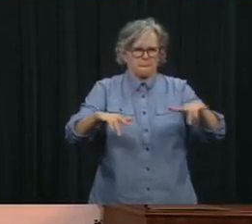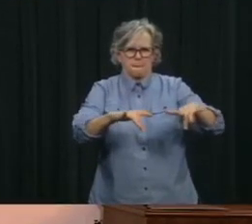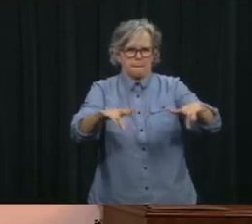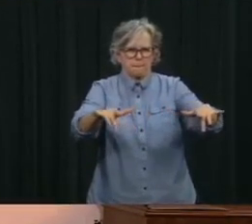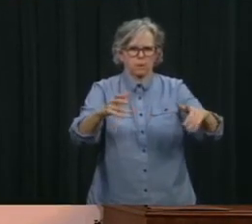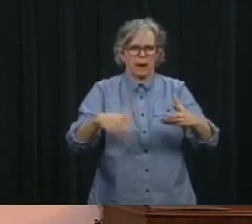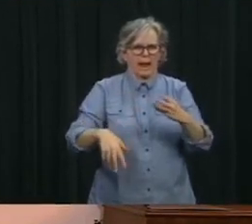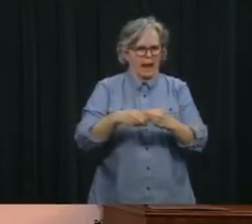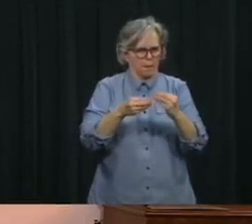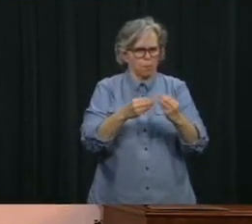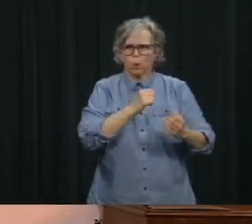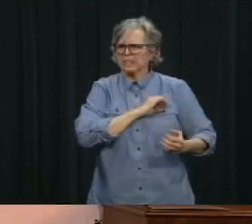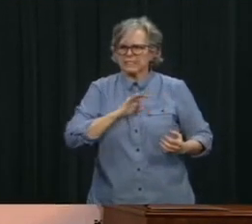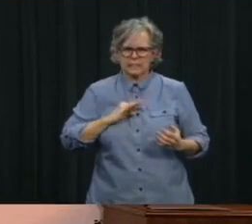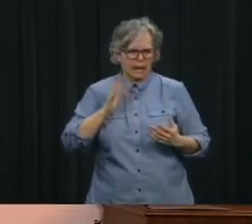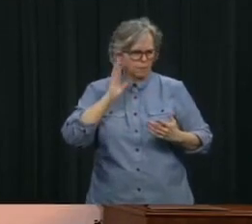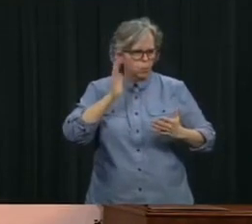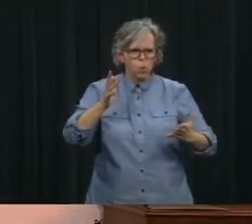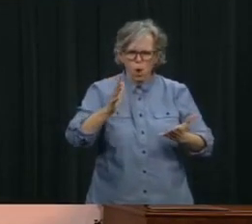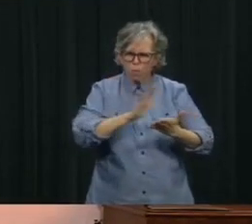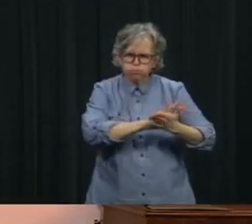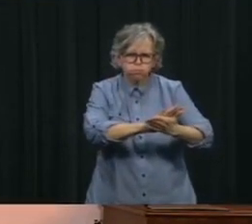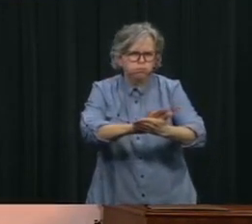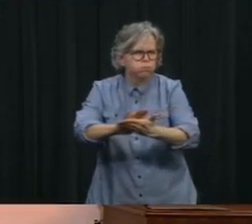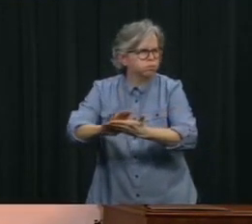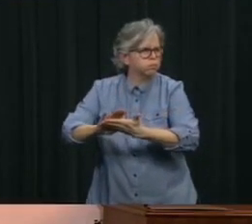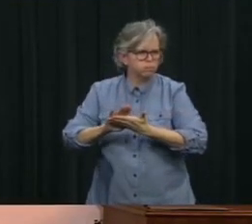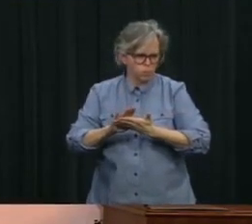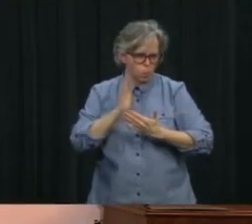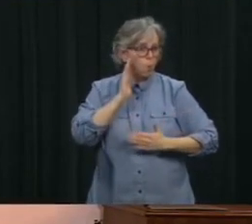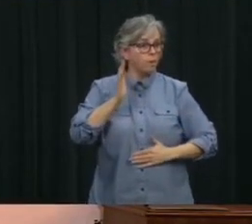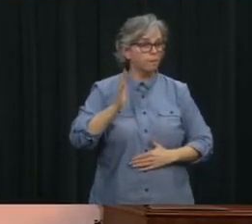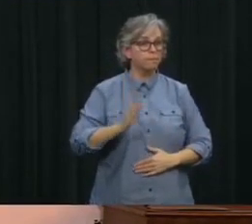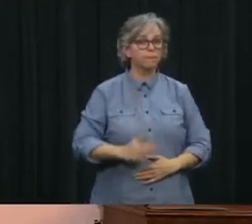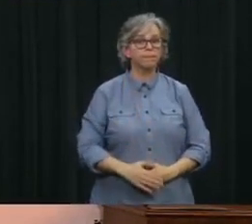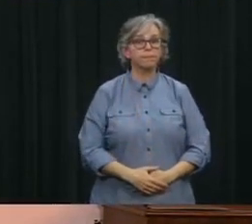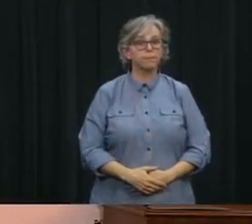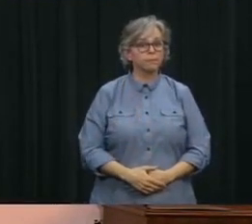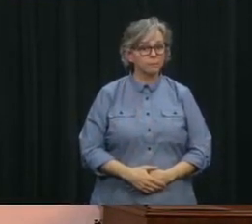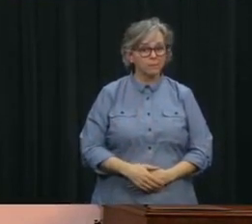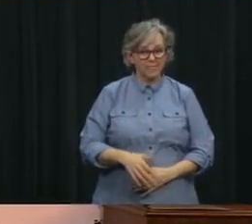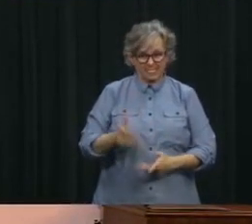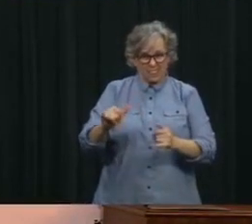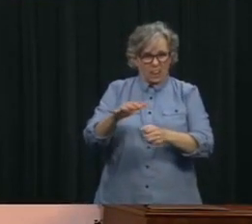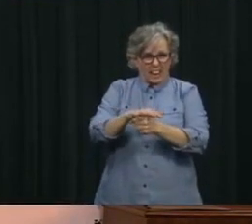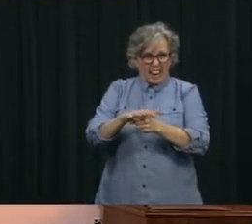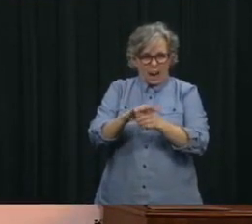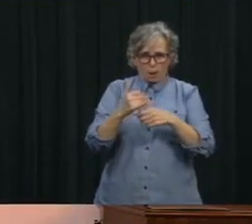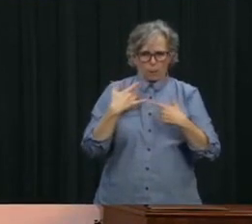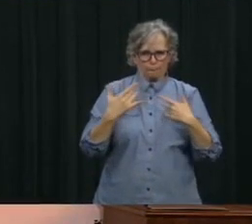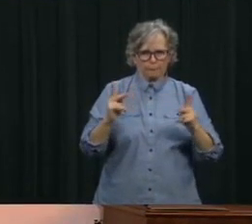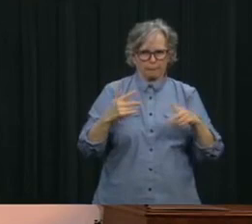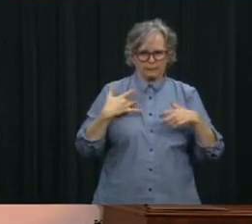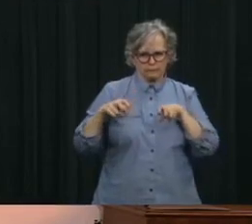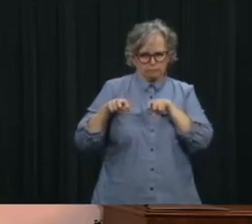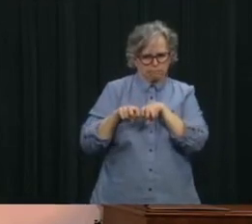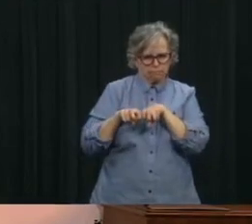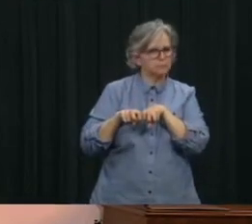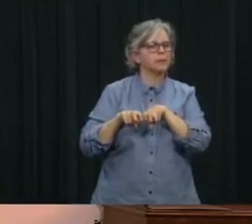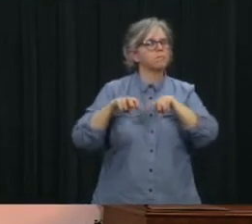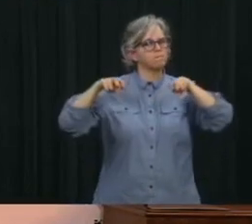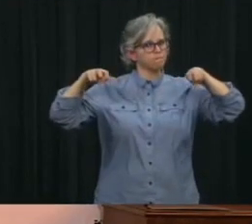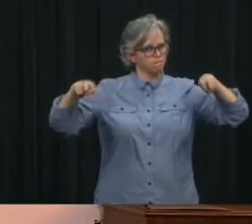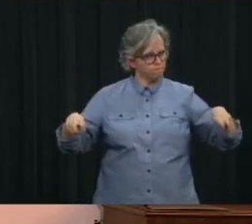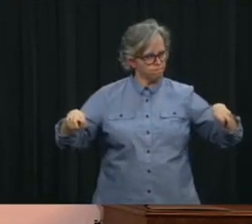those surfaces. They are removing chairs from areas where they're too close together and where people could congregate.